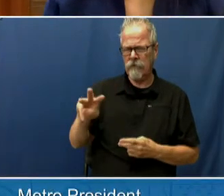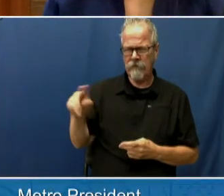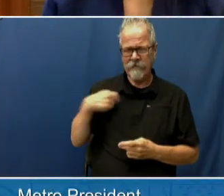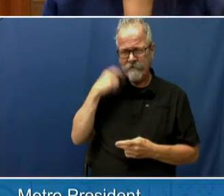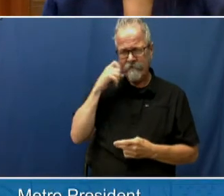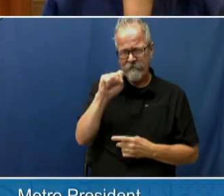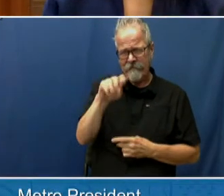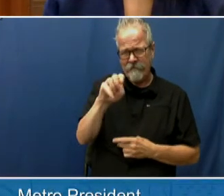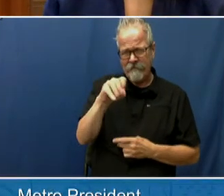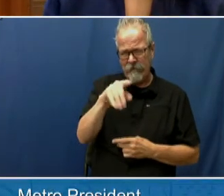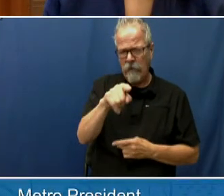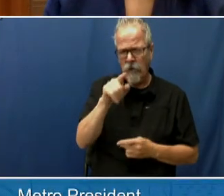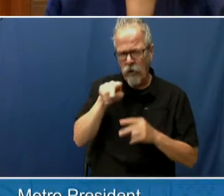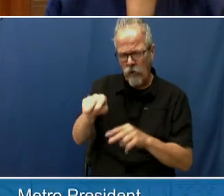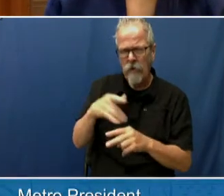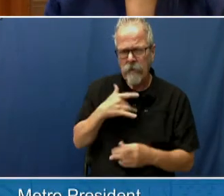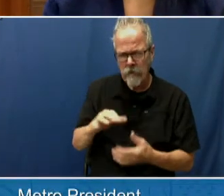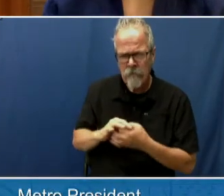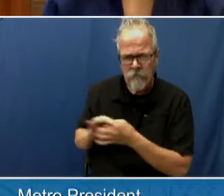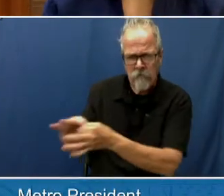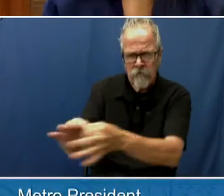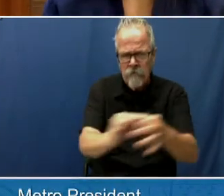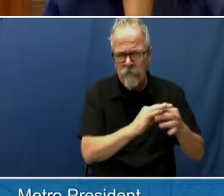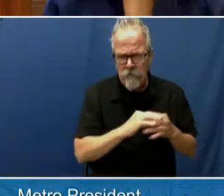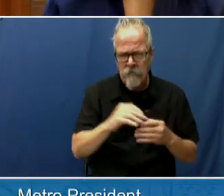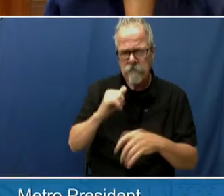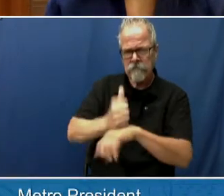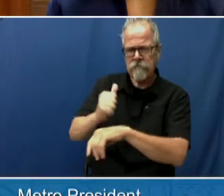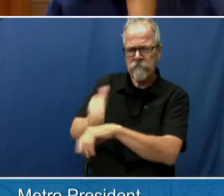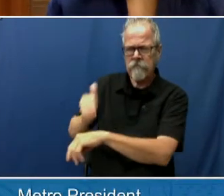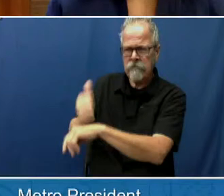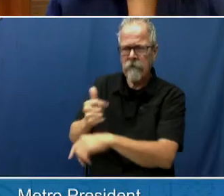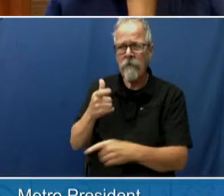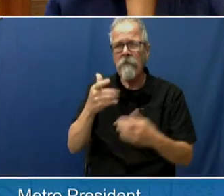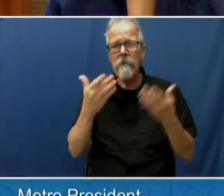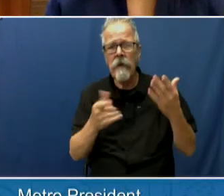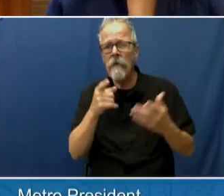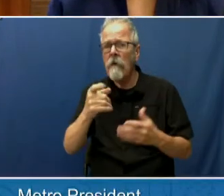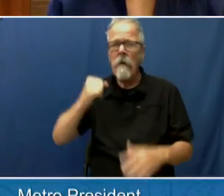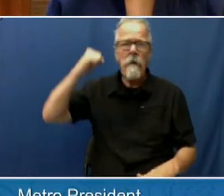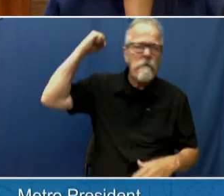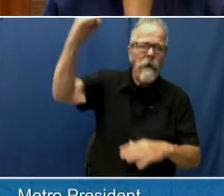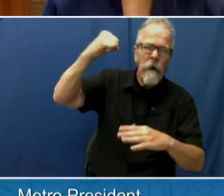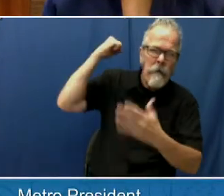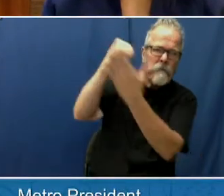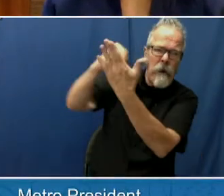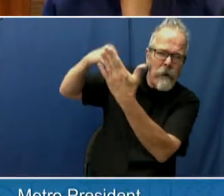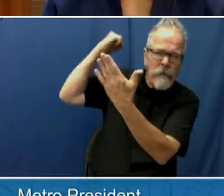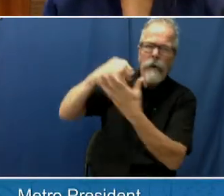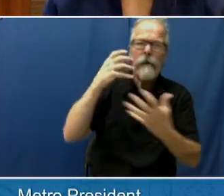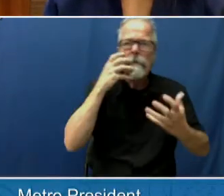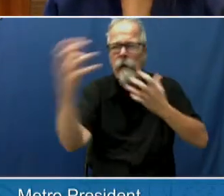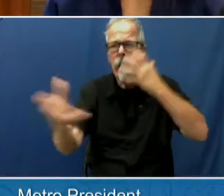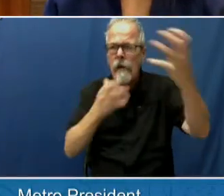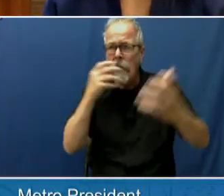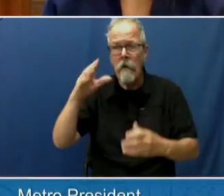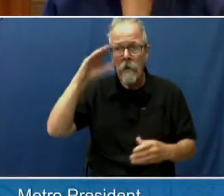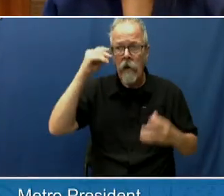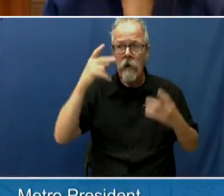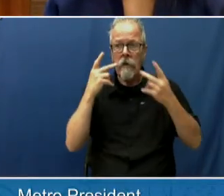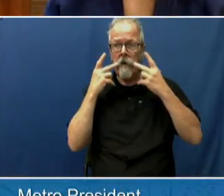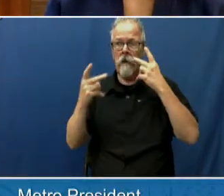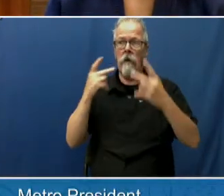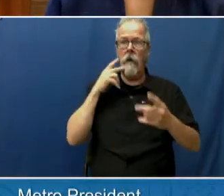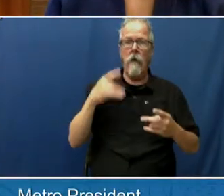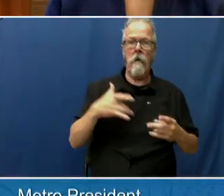and taunt or to chase a bunch of pathetic boys around downtown Portland. You might feel like you are an element of justice when our society and our system